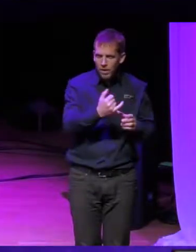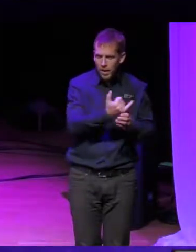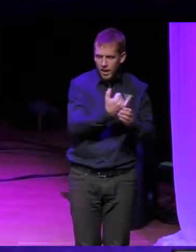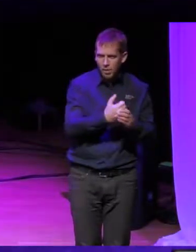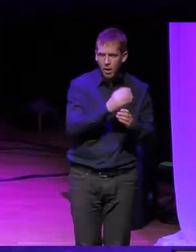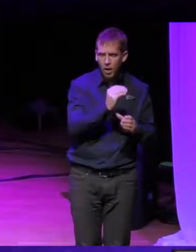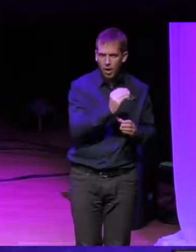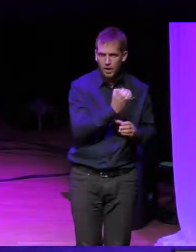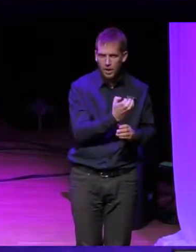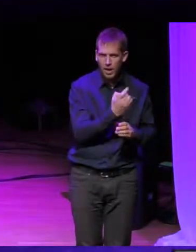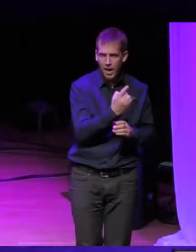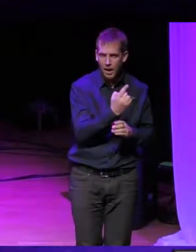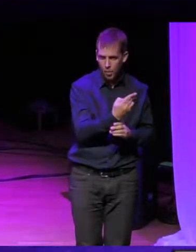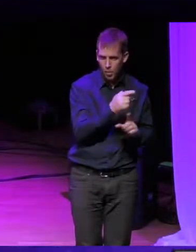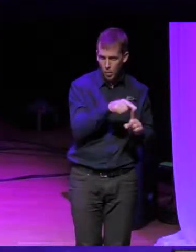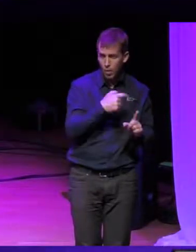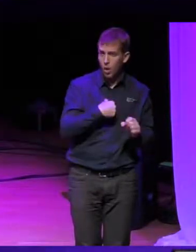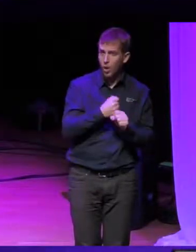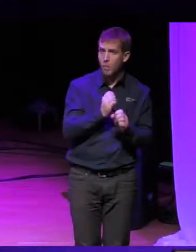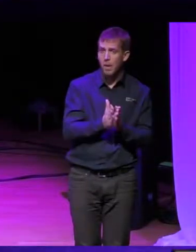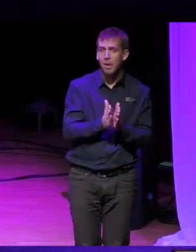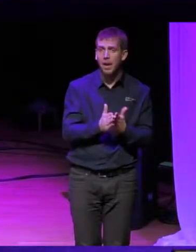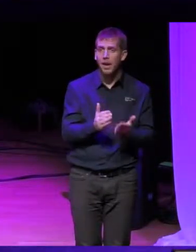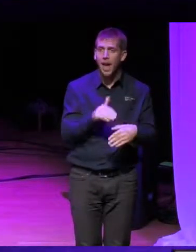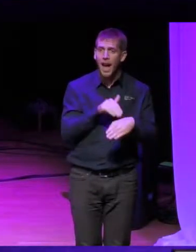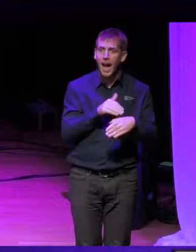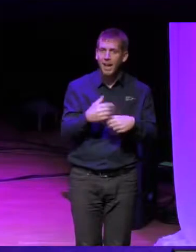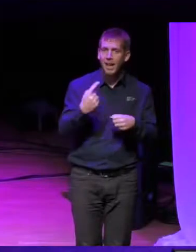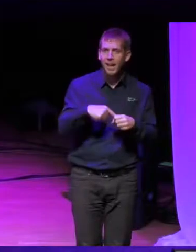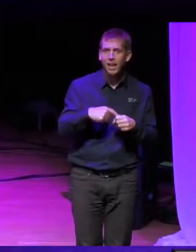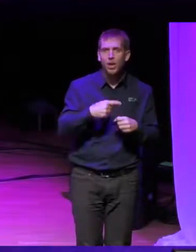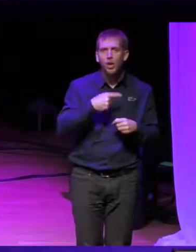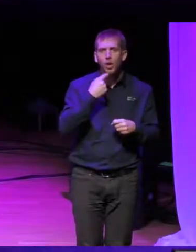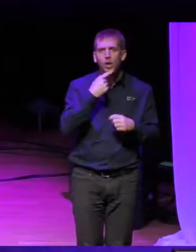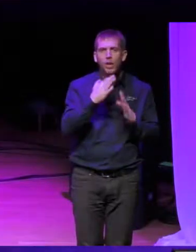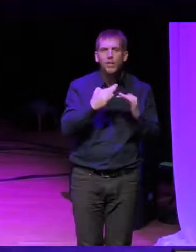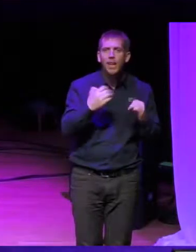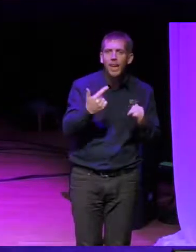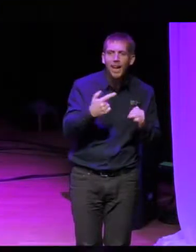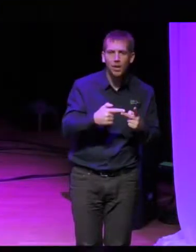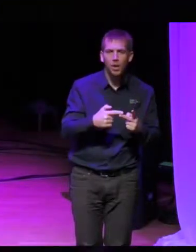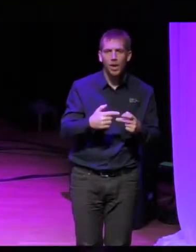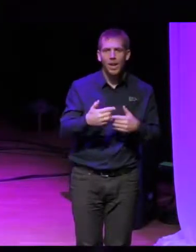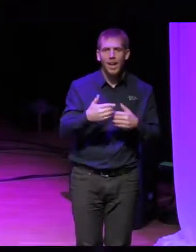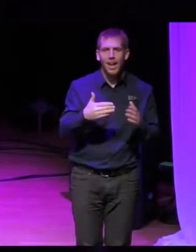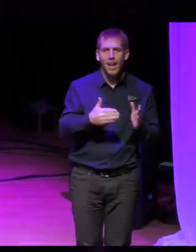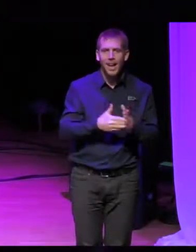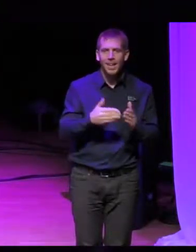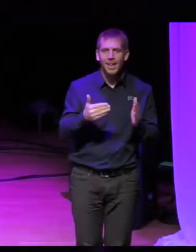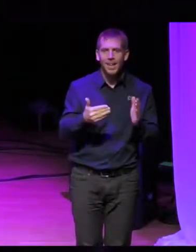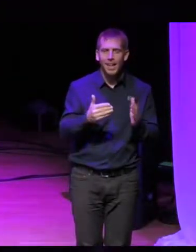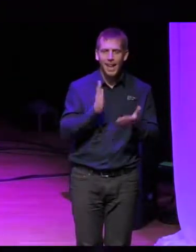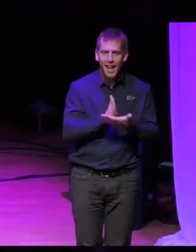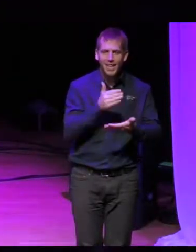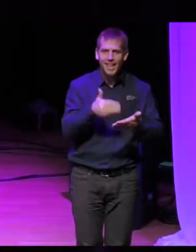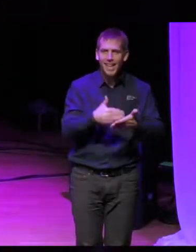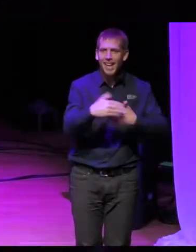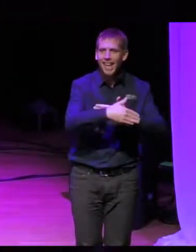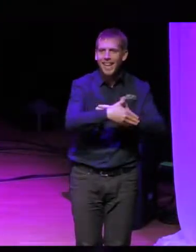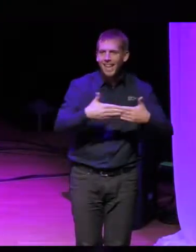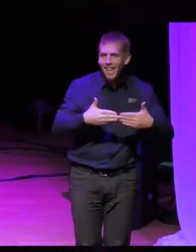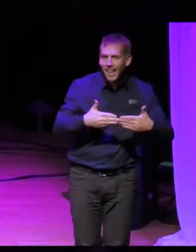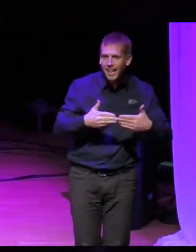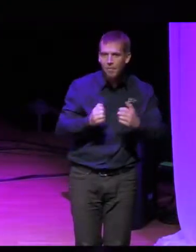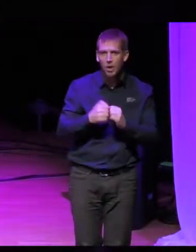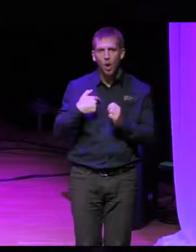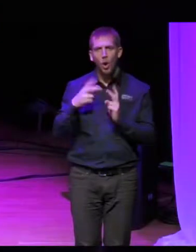I litigate cases involving free speech, academic freedom, and the right to privacy. But I am within the ACLU's National